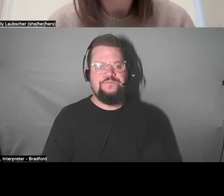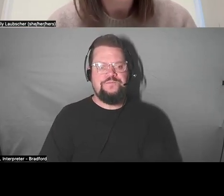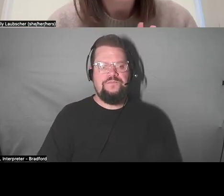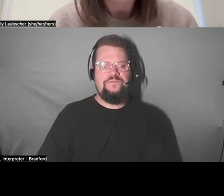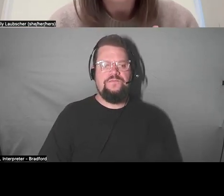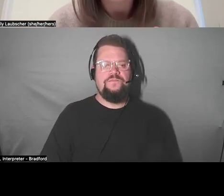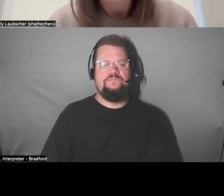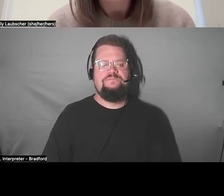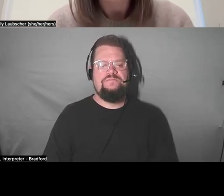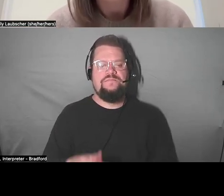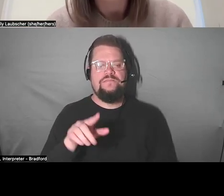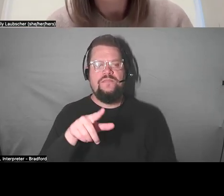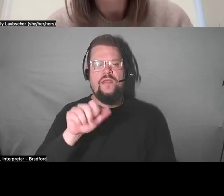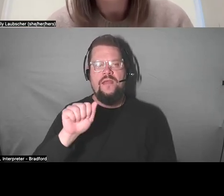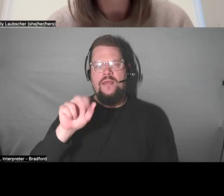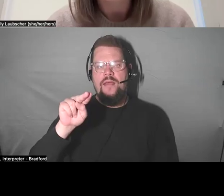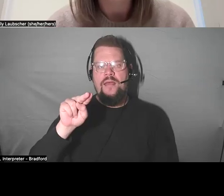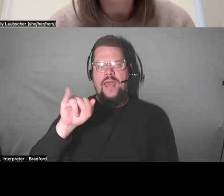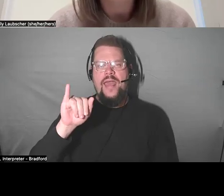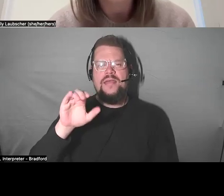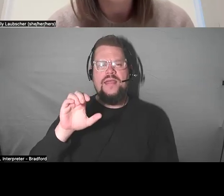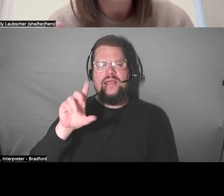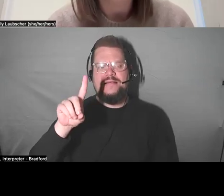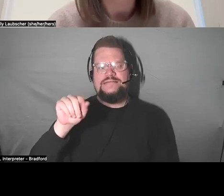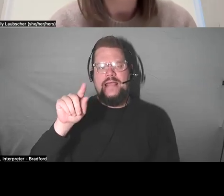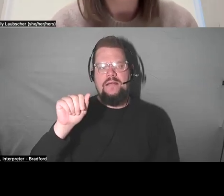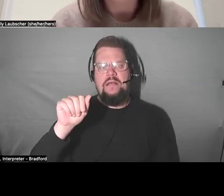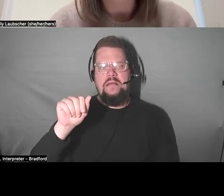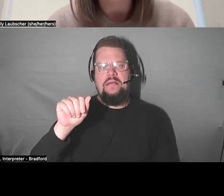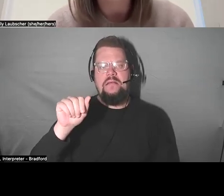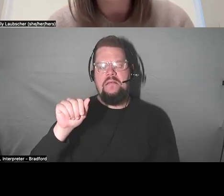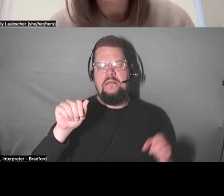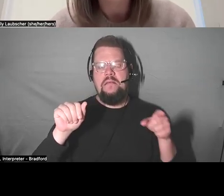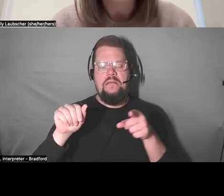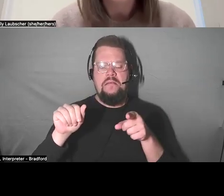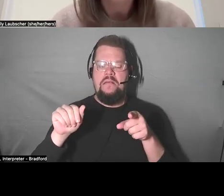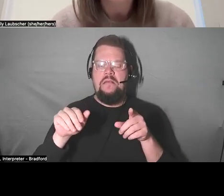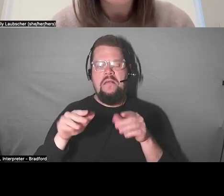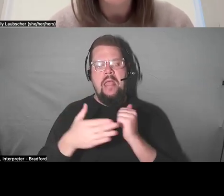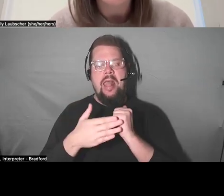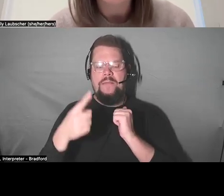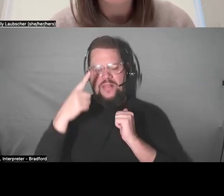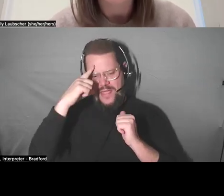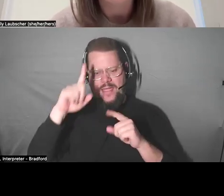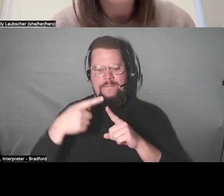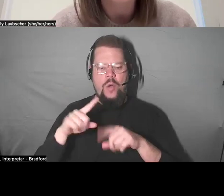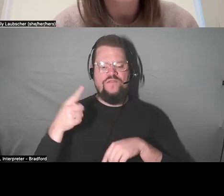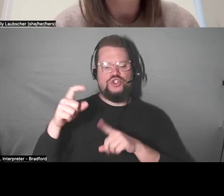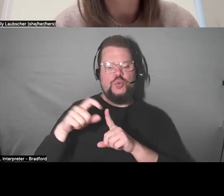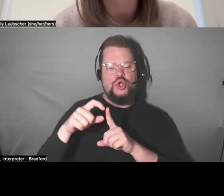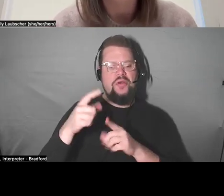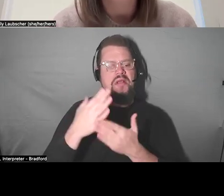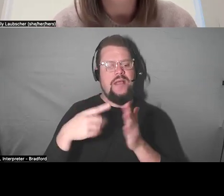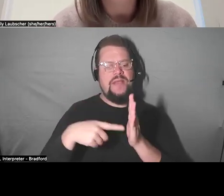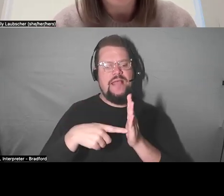some anecdata for you all, but it does kind of maybe get you thinking about first words. These are some examples of first